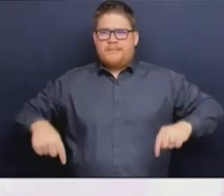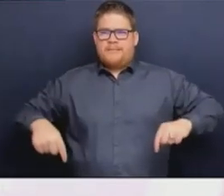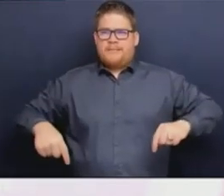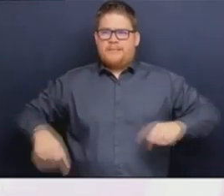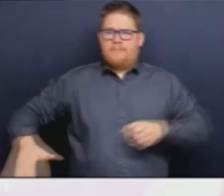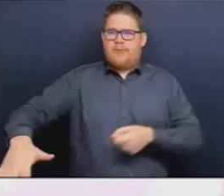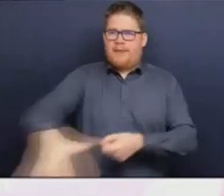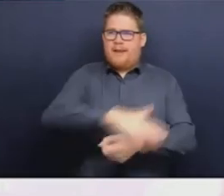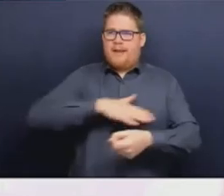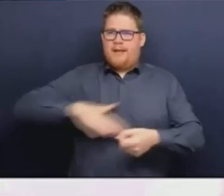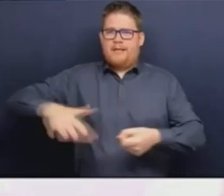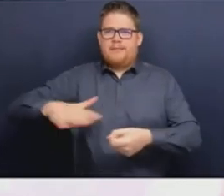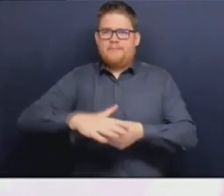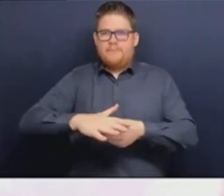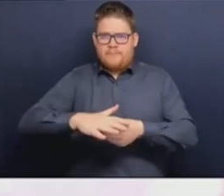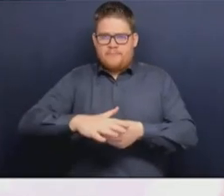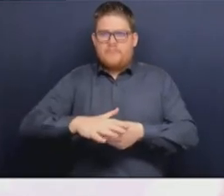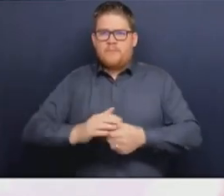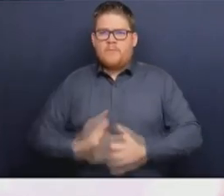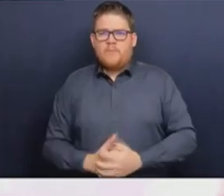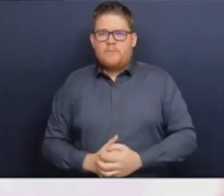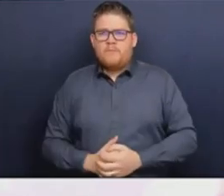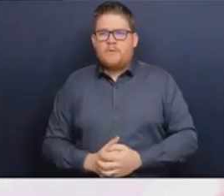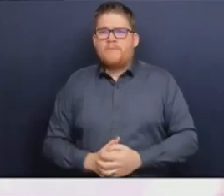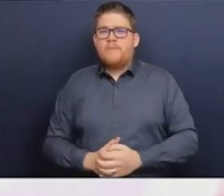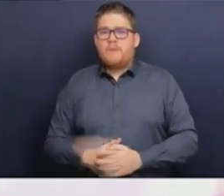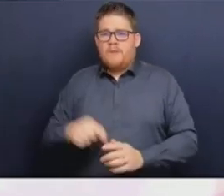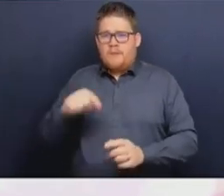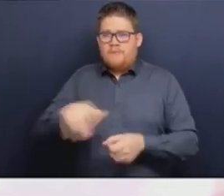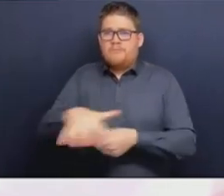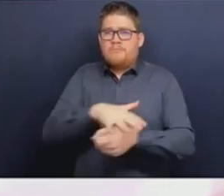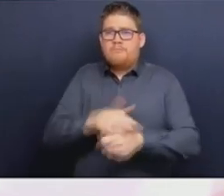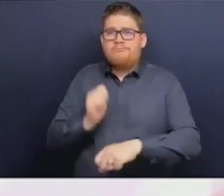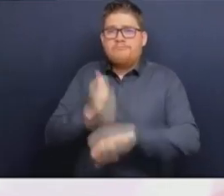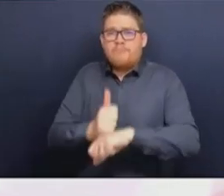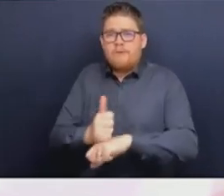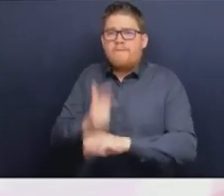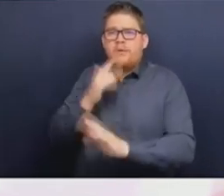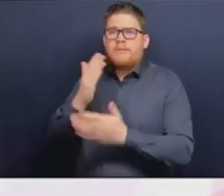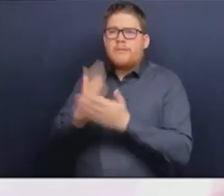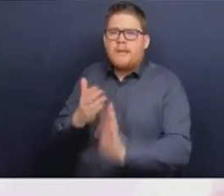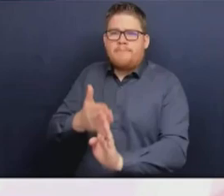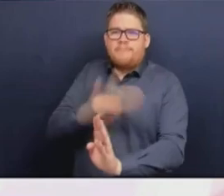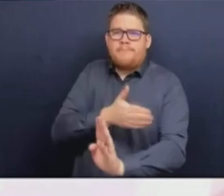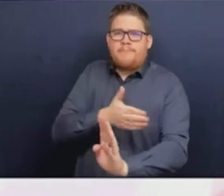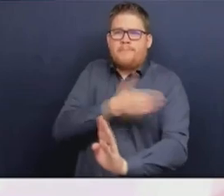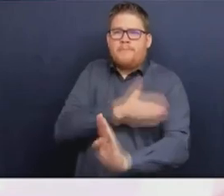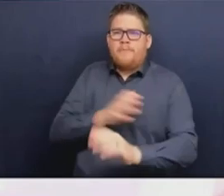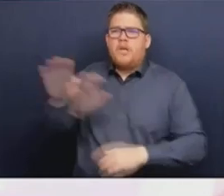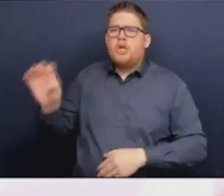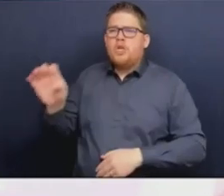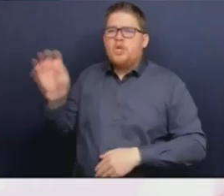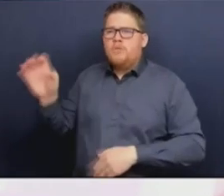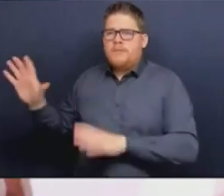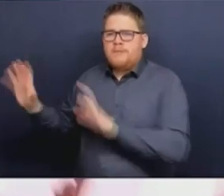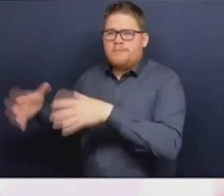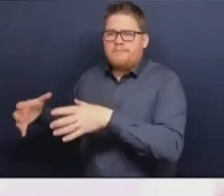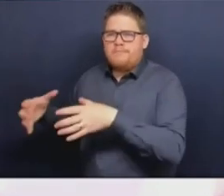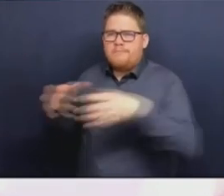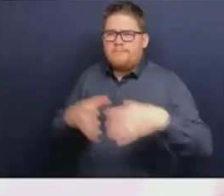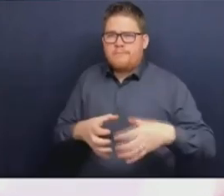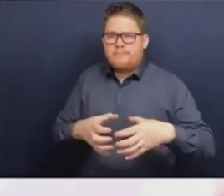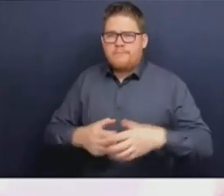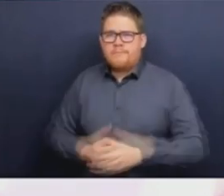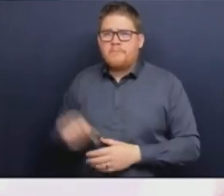some people, people of European ancestry. And they made that statement by importing marble from Italy, so that we all